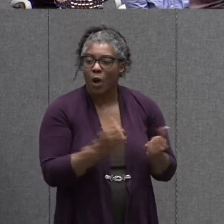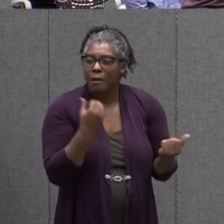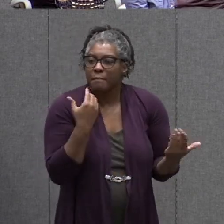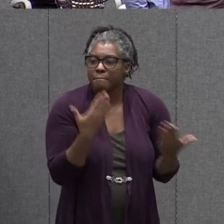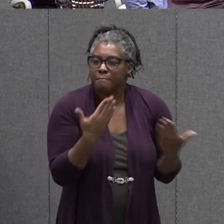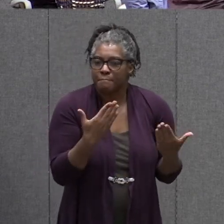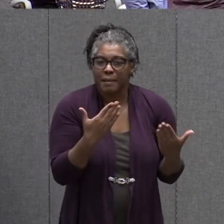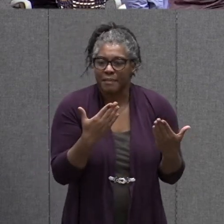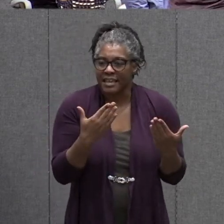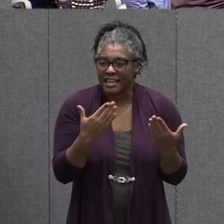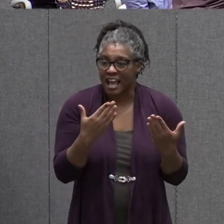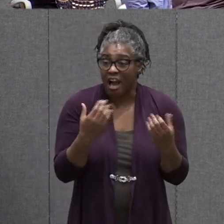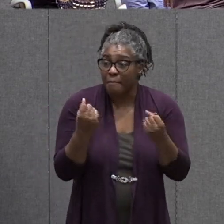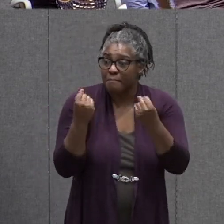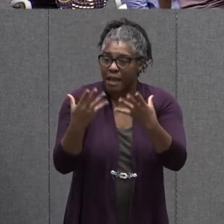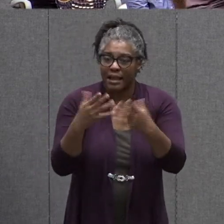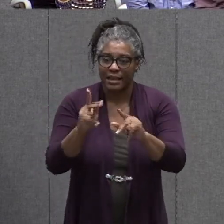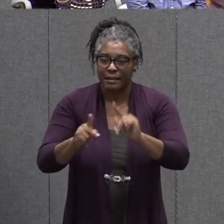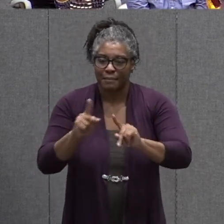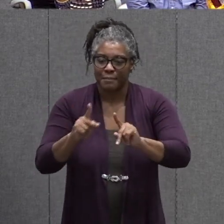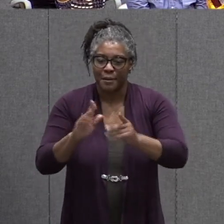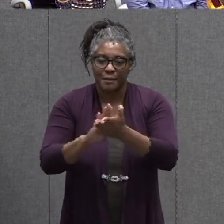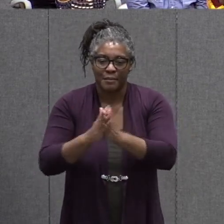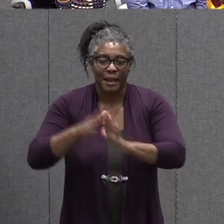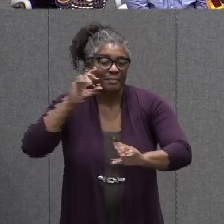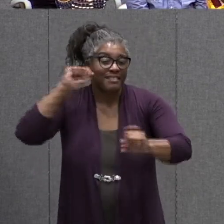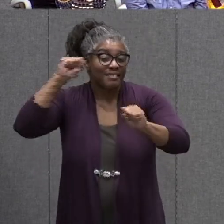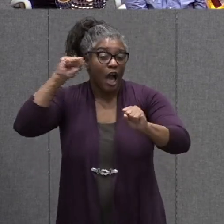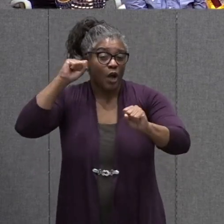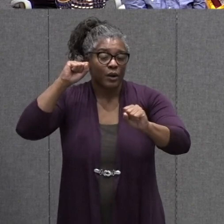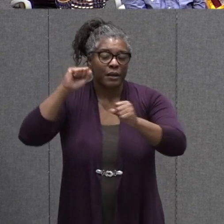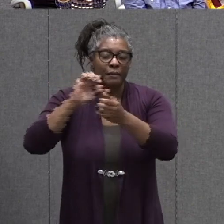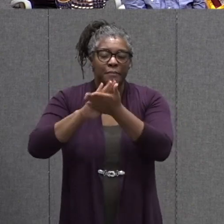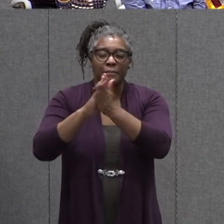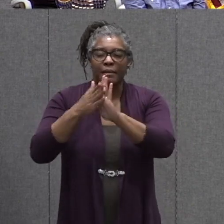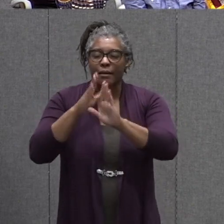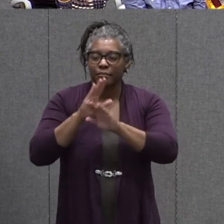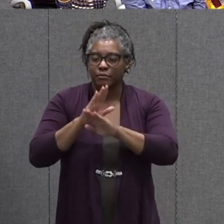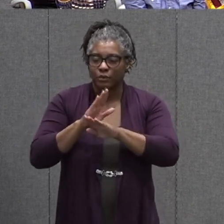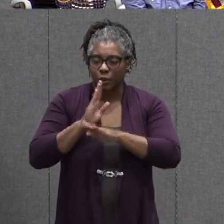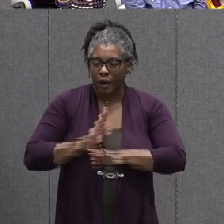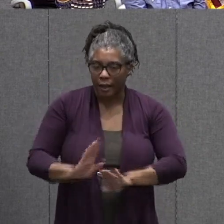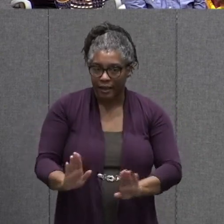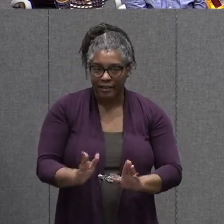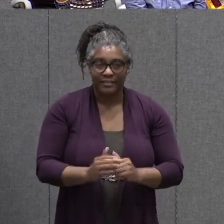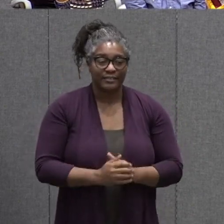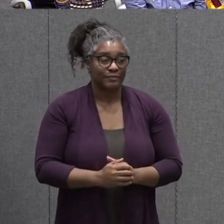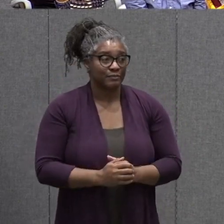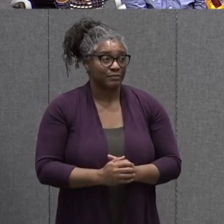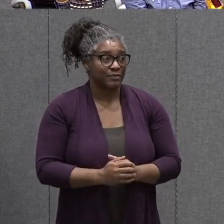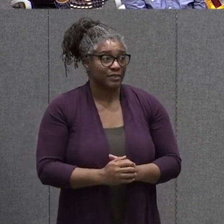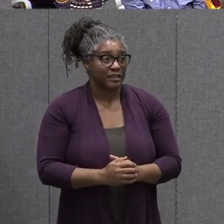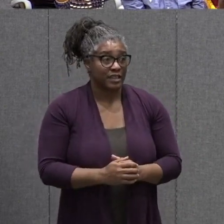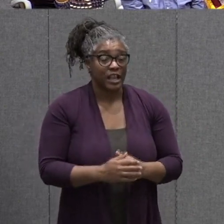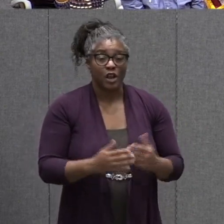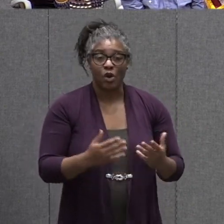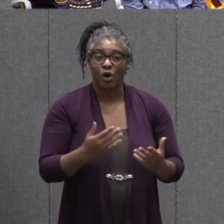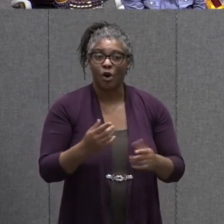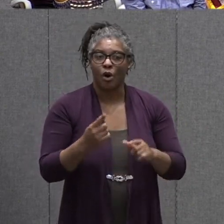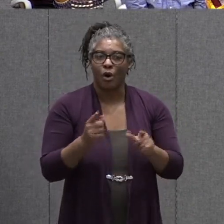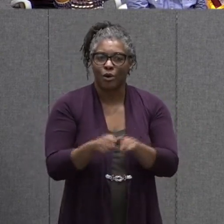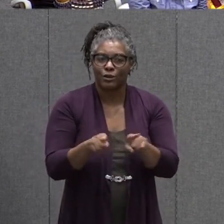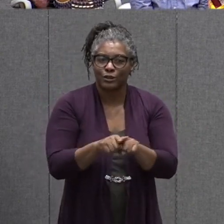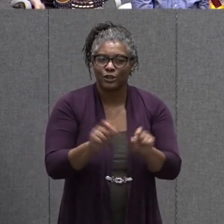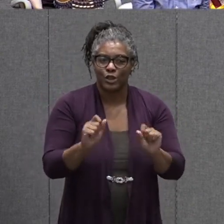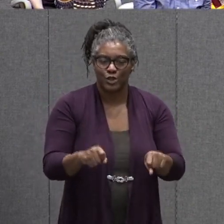people to get louder and quieter. Another one that we didn't try but that I liked a lot is then we can flip-flop. So I can have